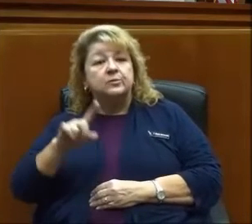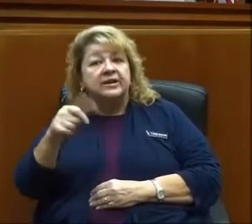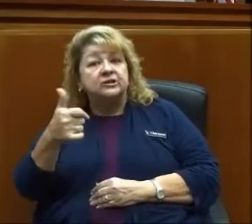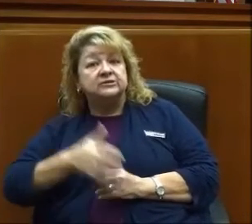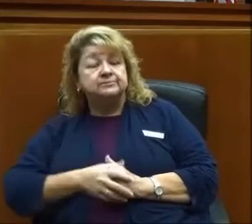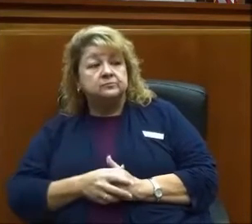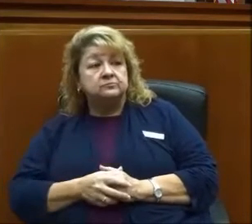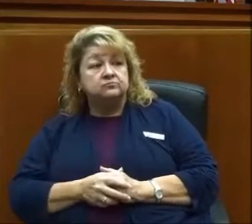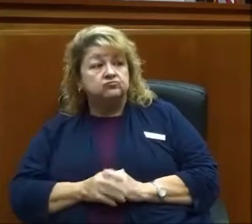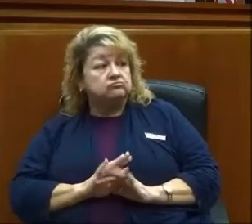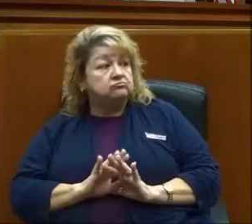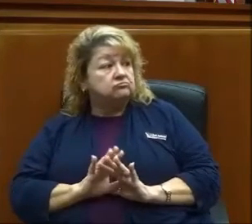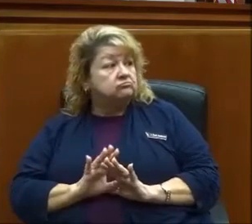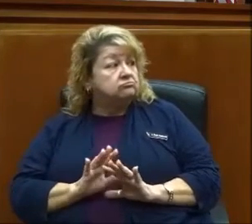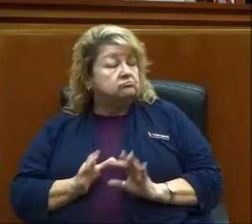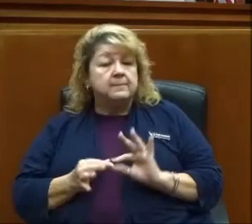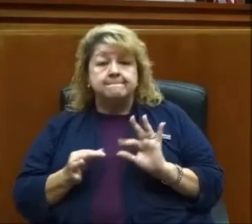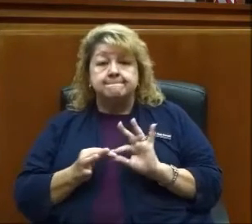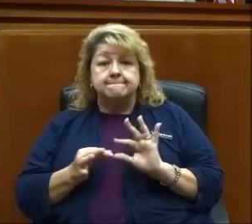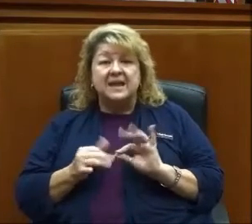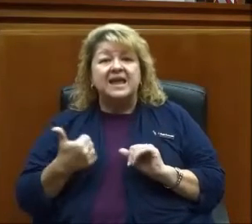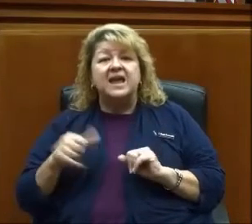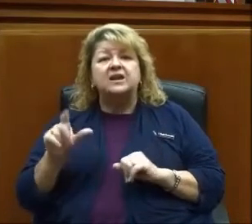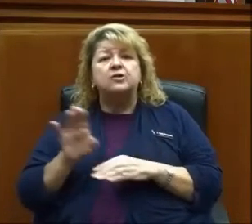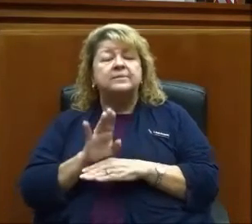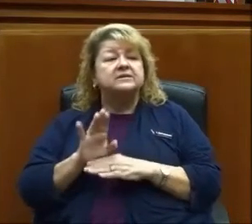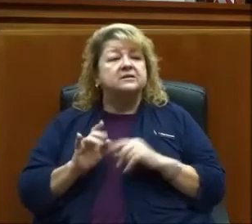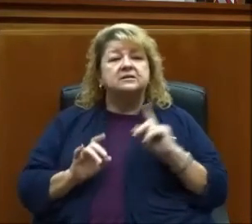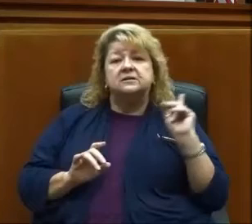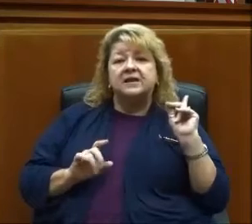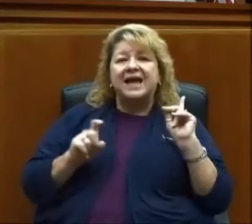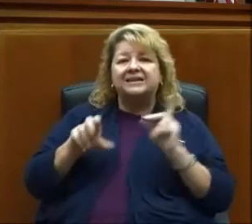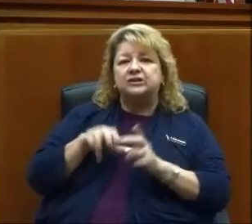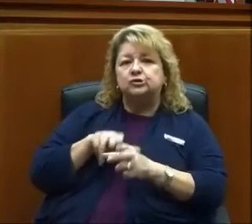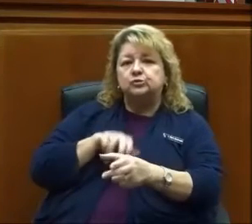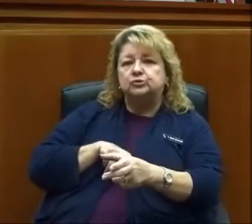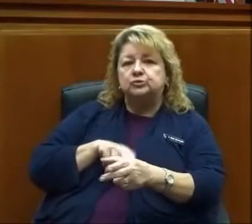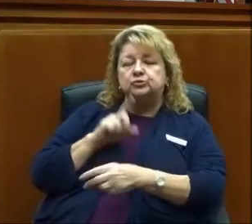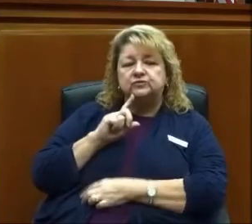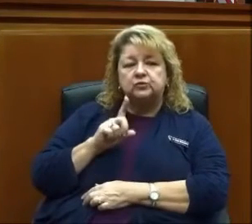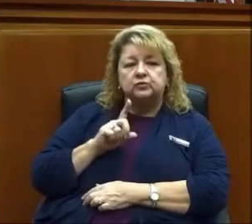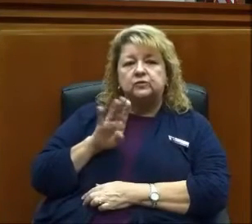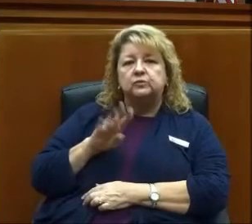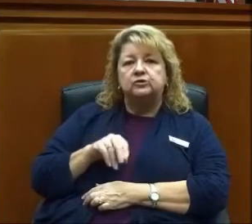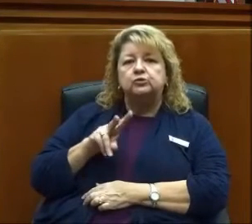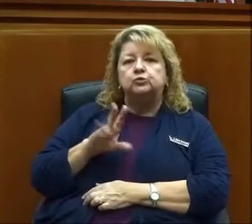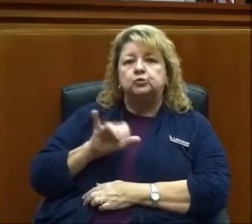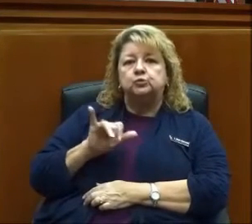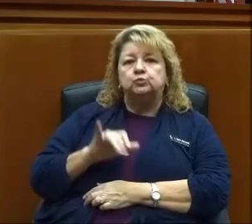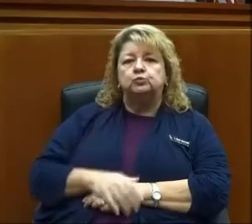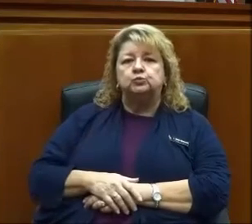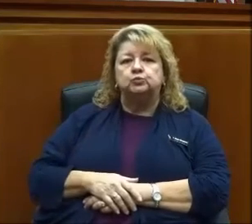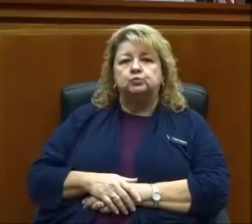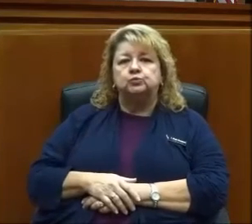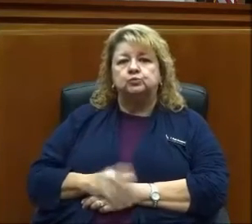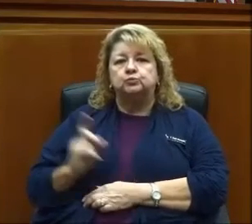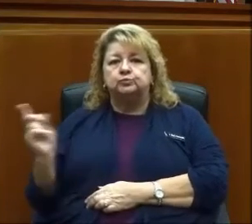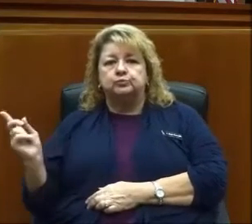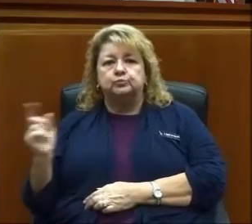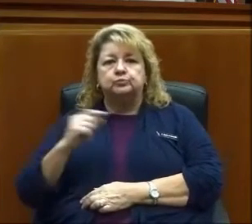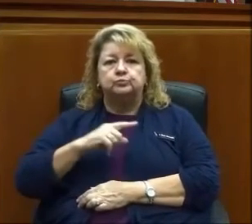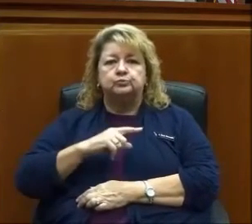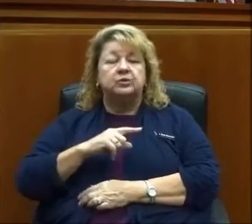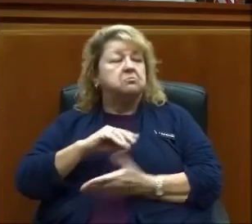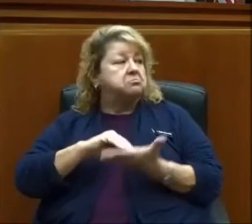okay. Do you have any other business today? I need to recuse from 4.2 as well. Can you